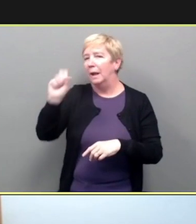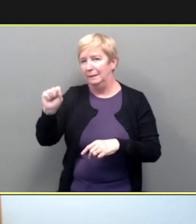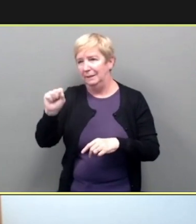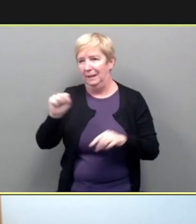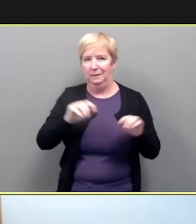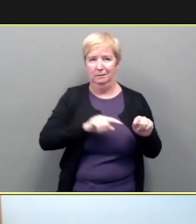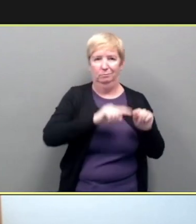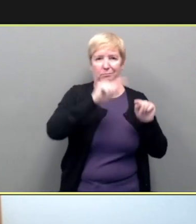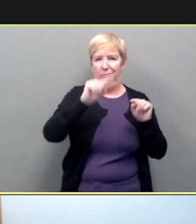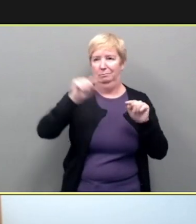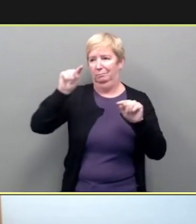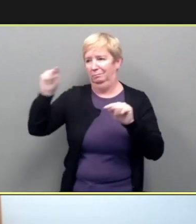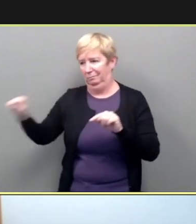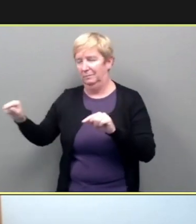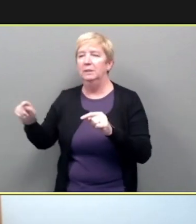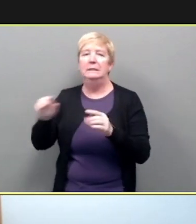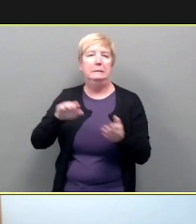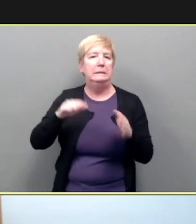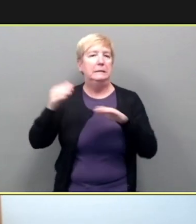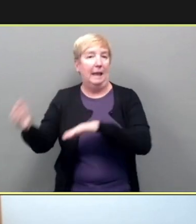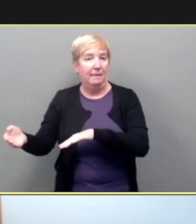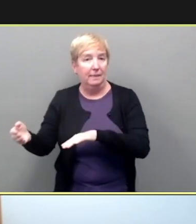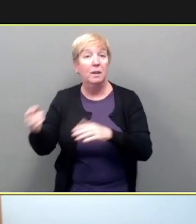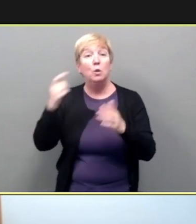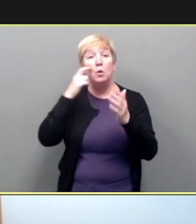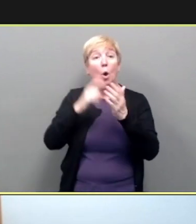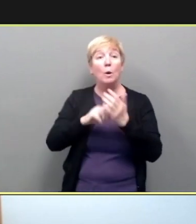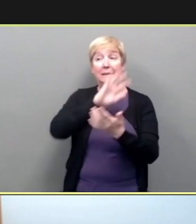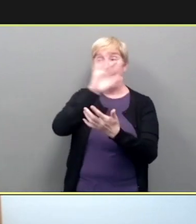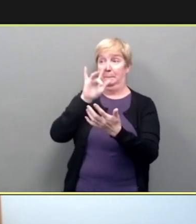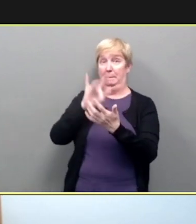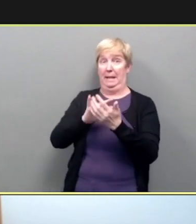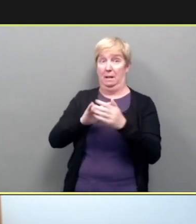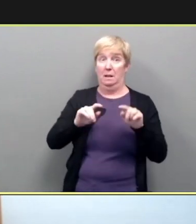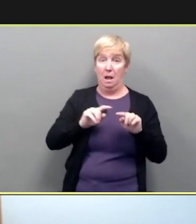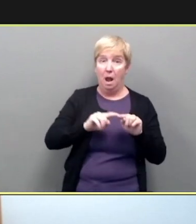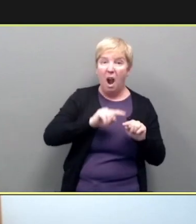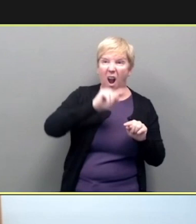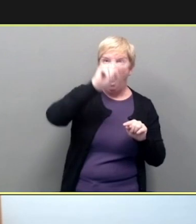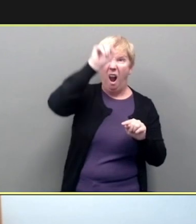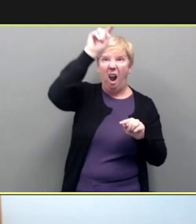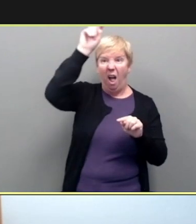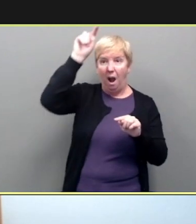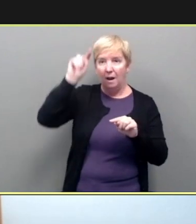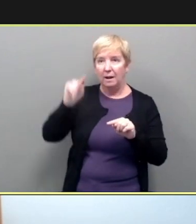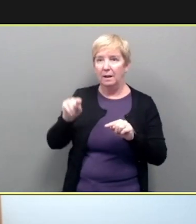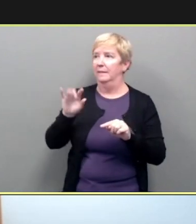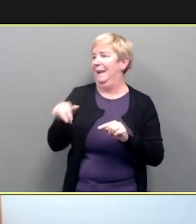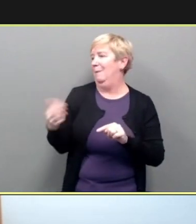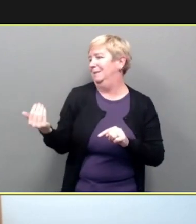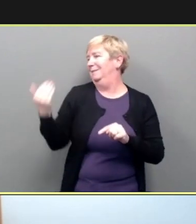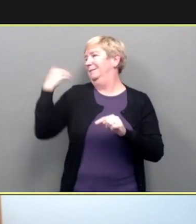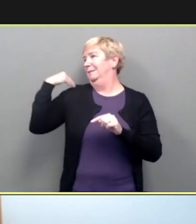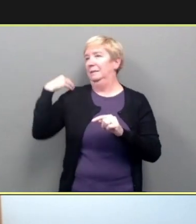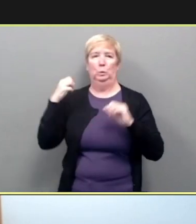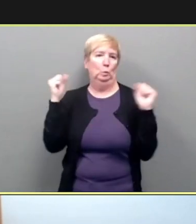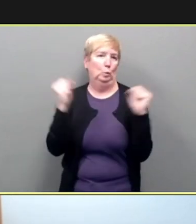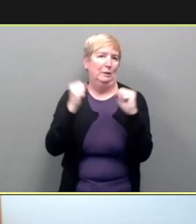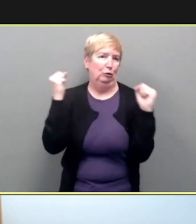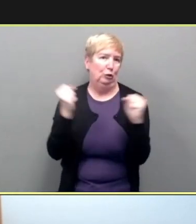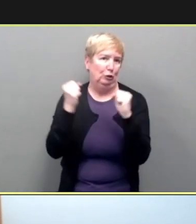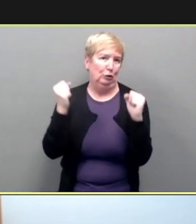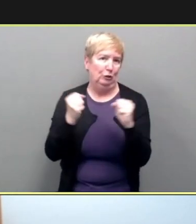new deaths. And what you see in the middle of the slide is the winter surge, and you can see